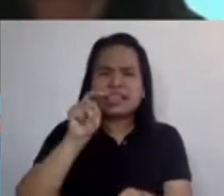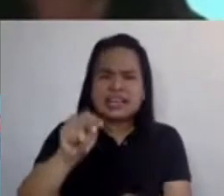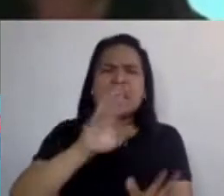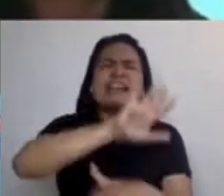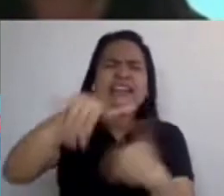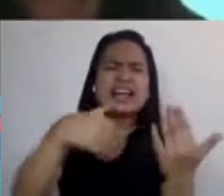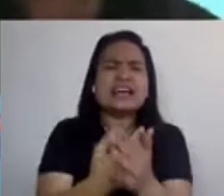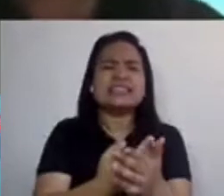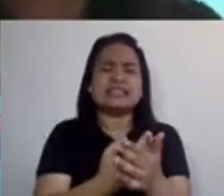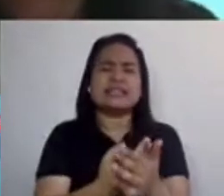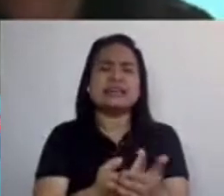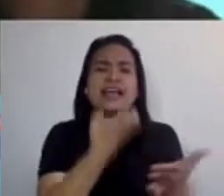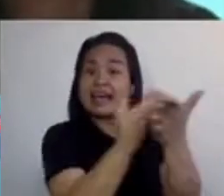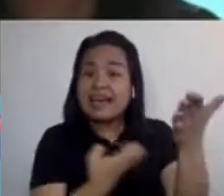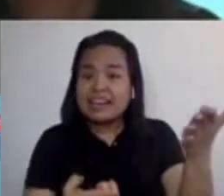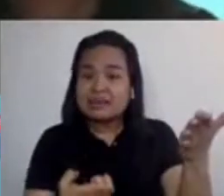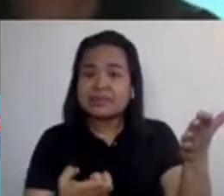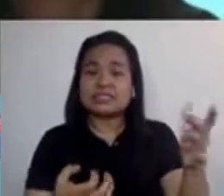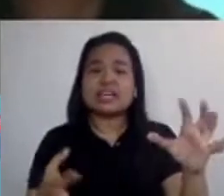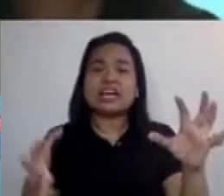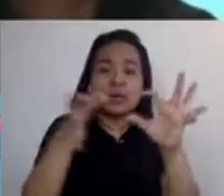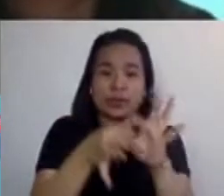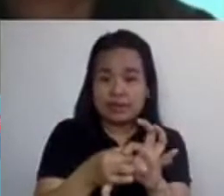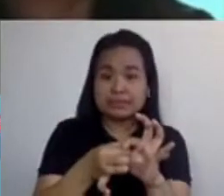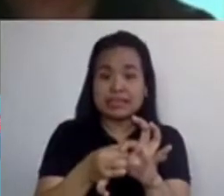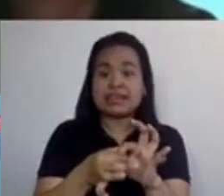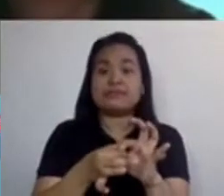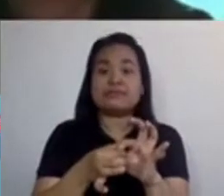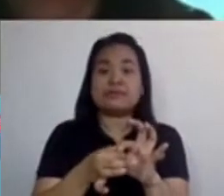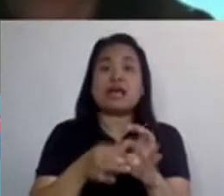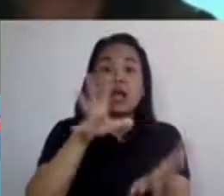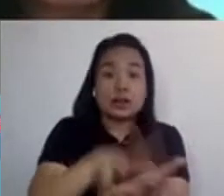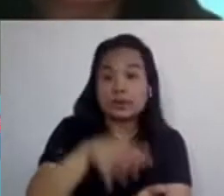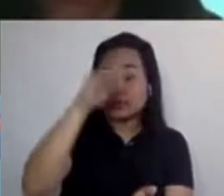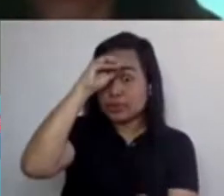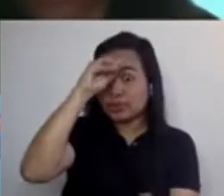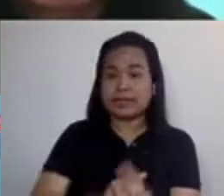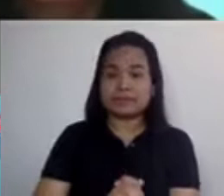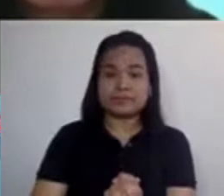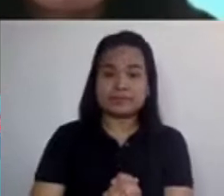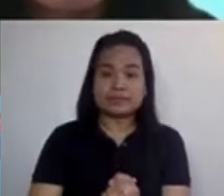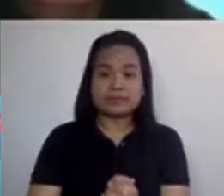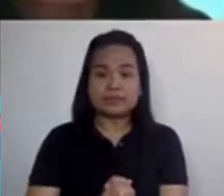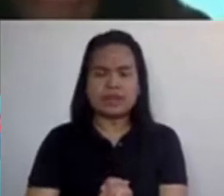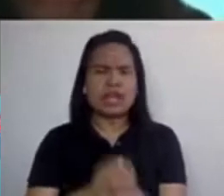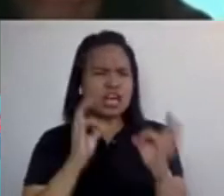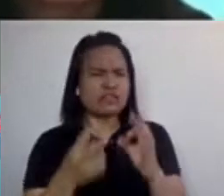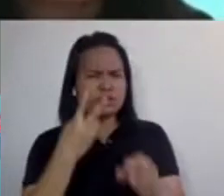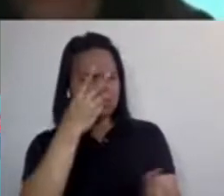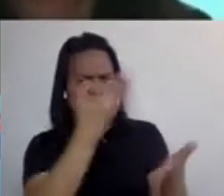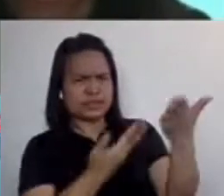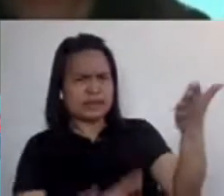by collaborative learning? When you look underneath our matrix on objective 7, you have here, the